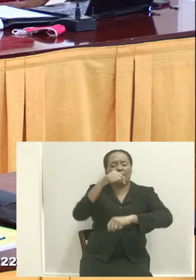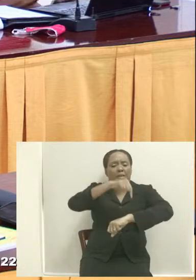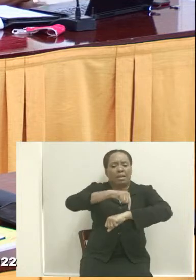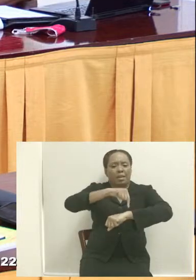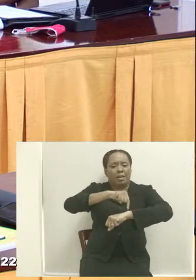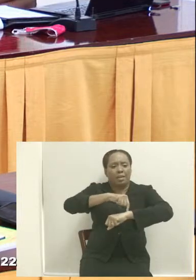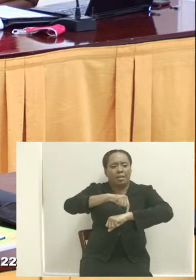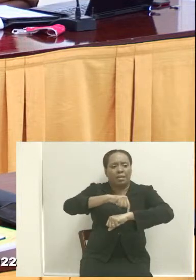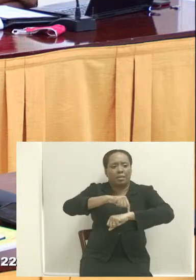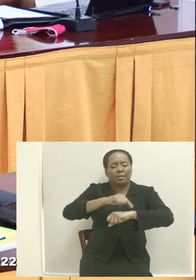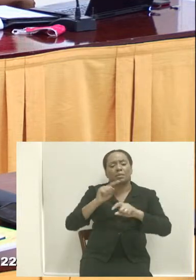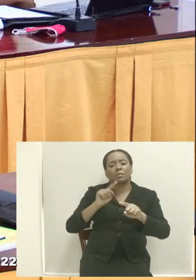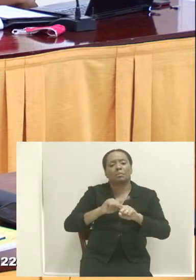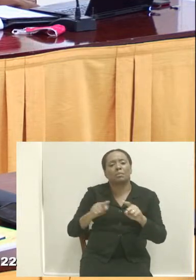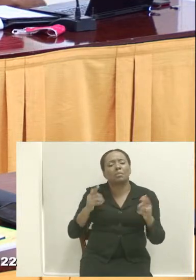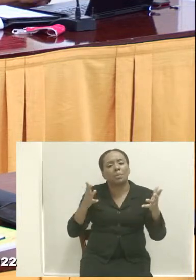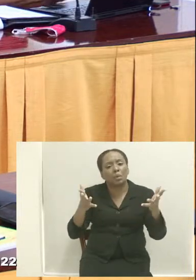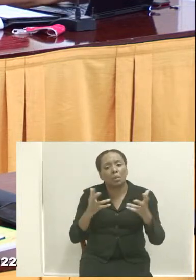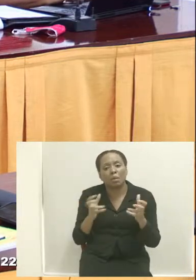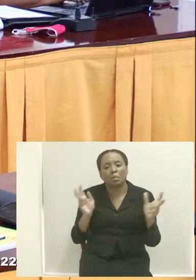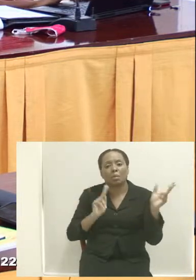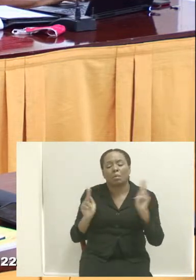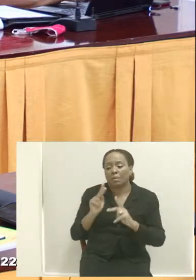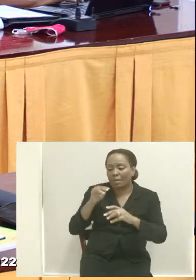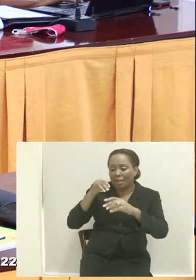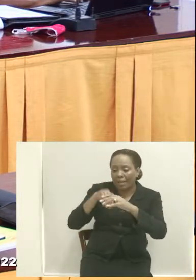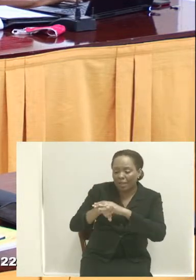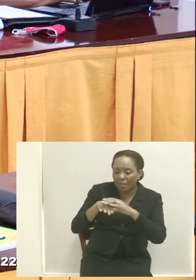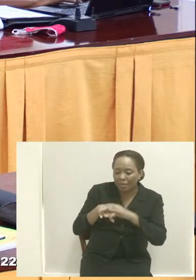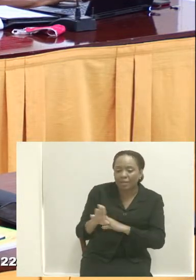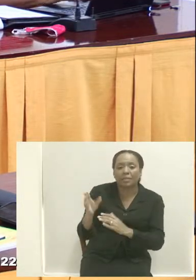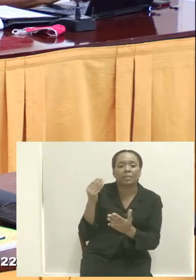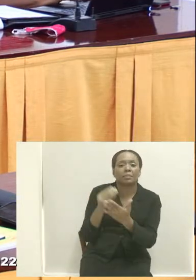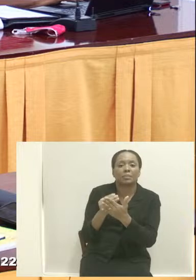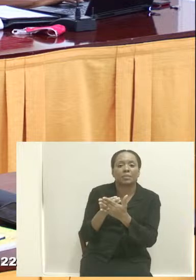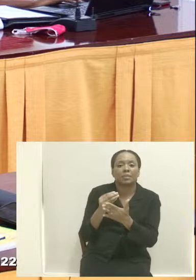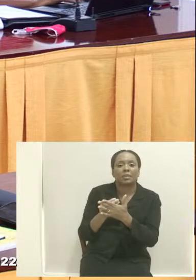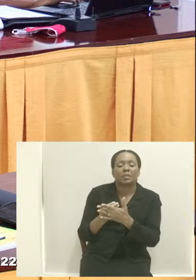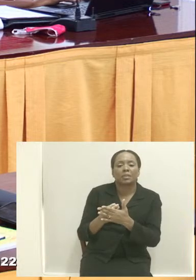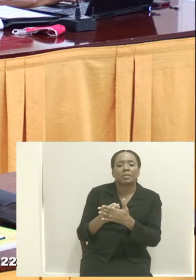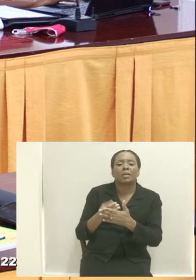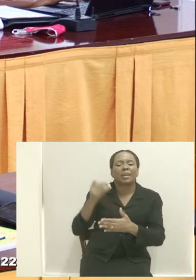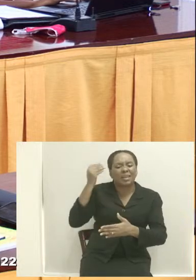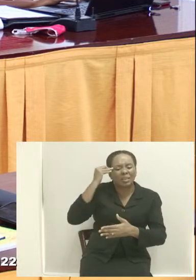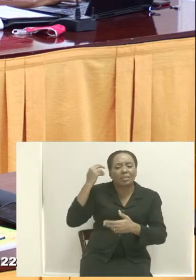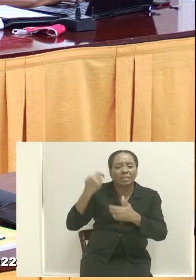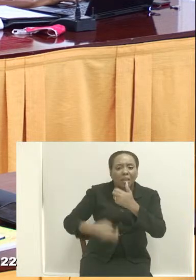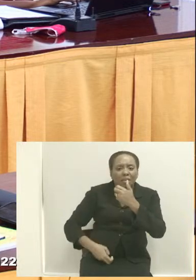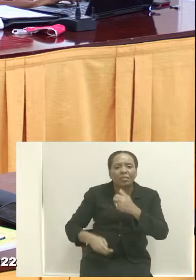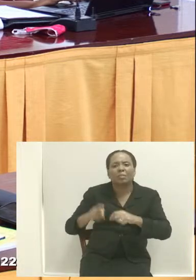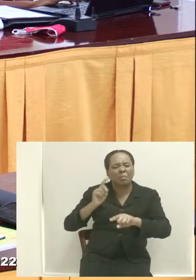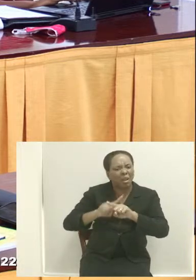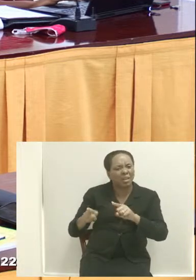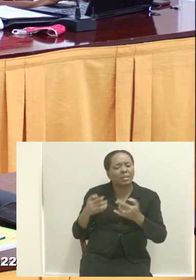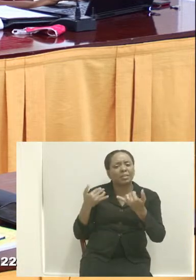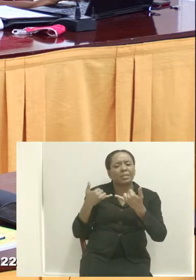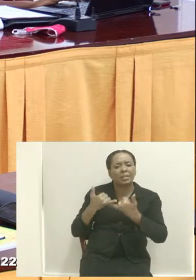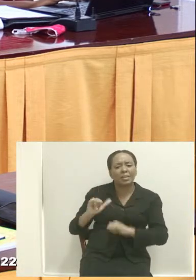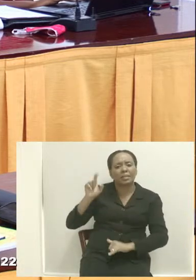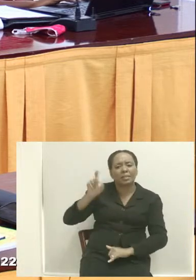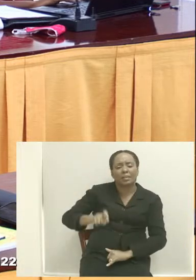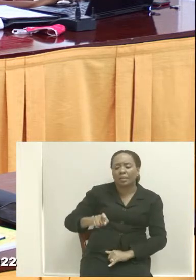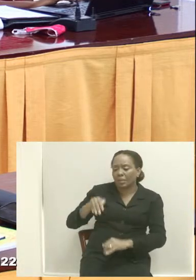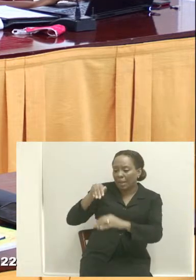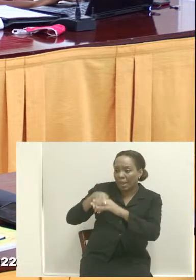a difficult climate, and a climate which, if we are going to be frank with ourselves, compromises the operations of the